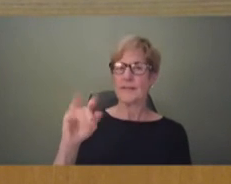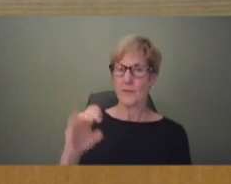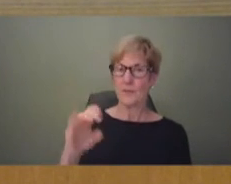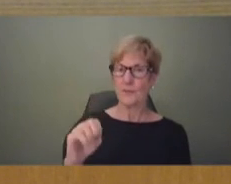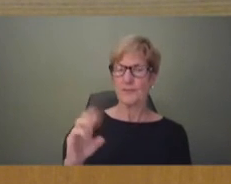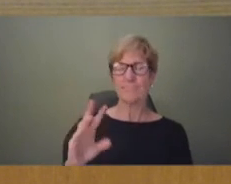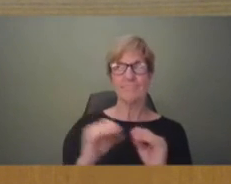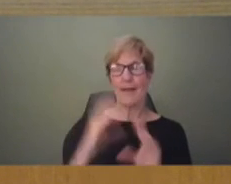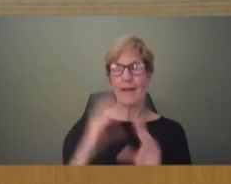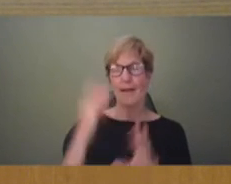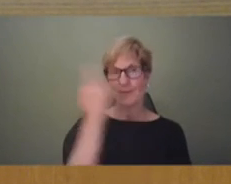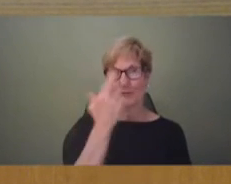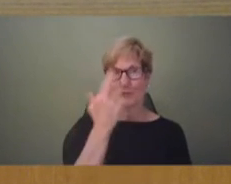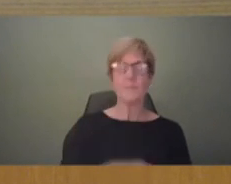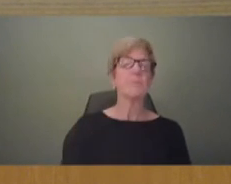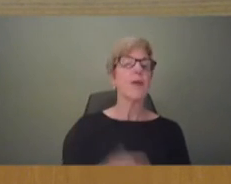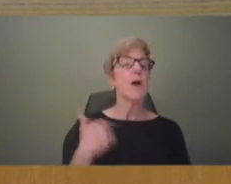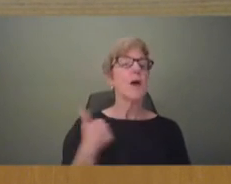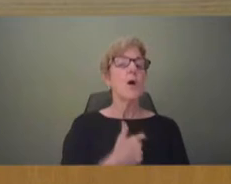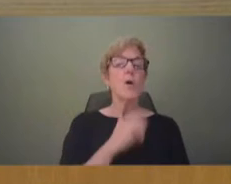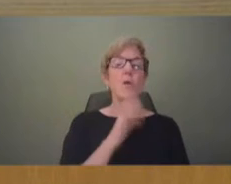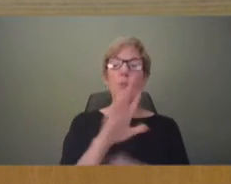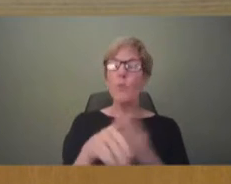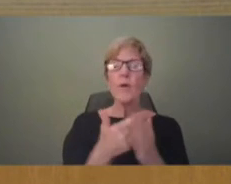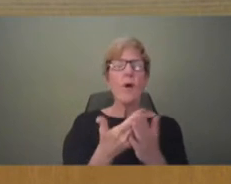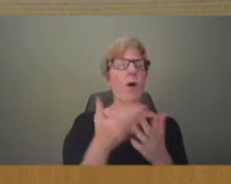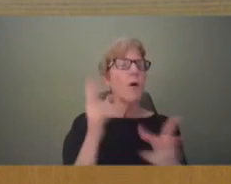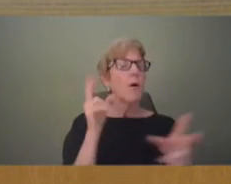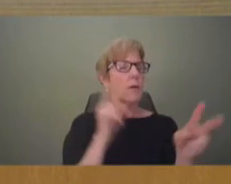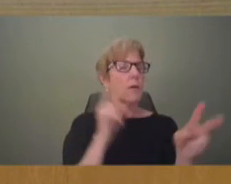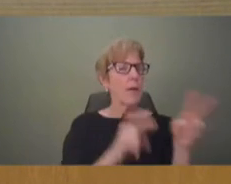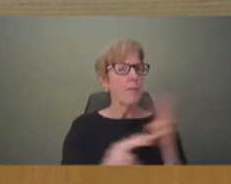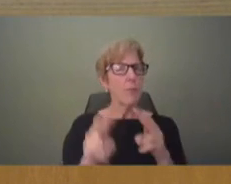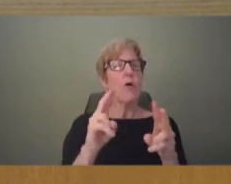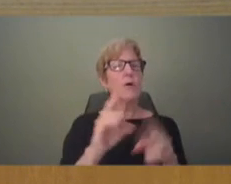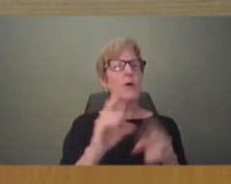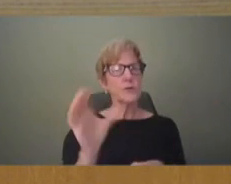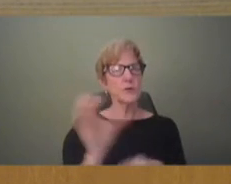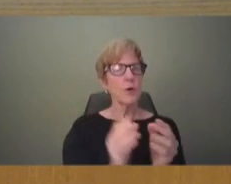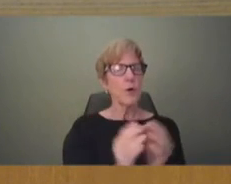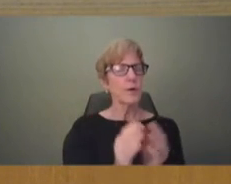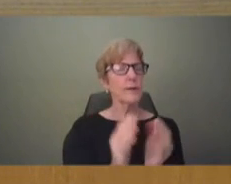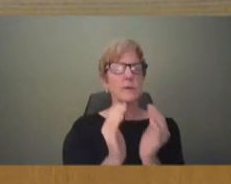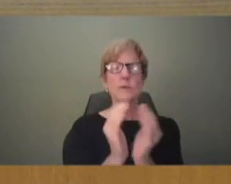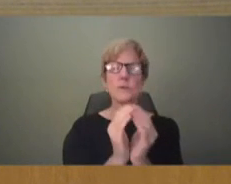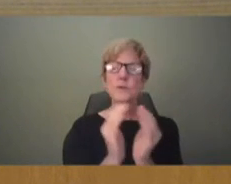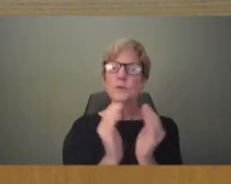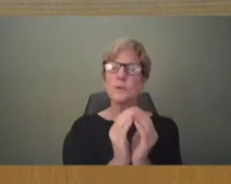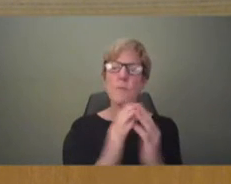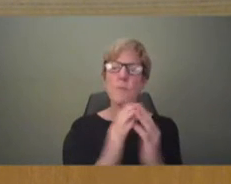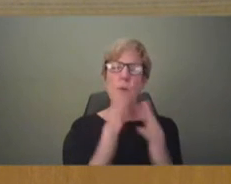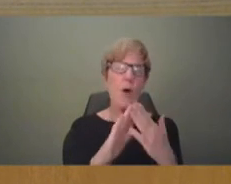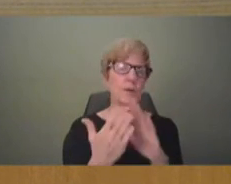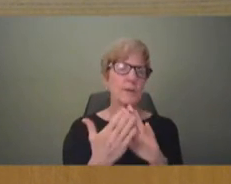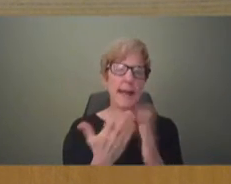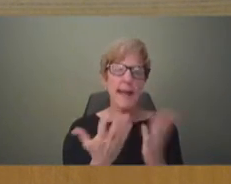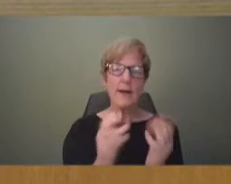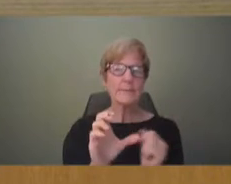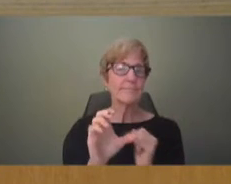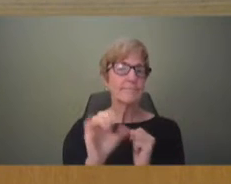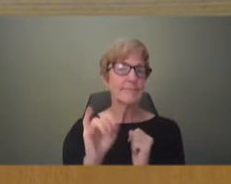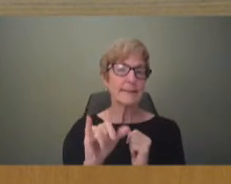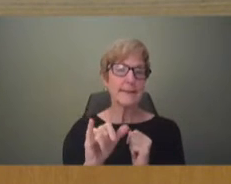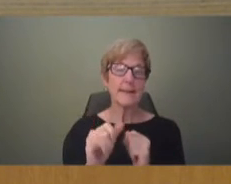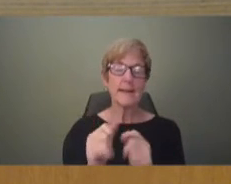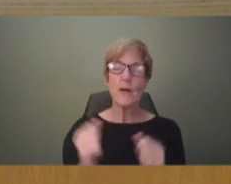reason we all have watched Charlotte grow from a very small town city with all the